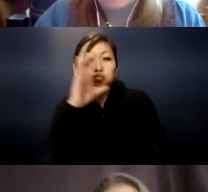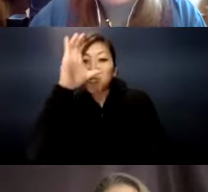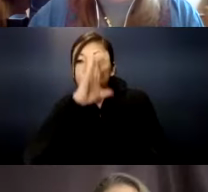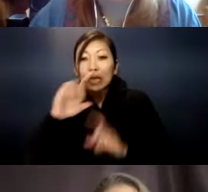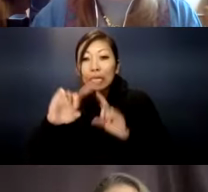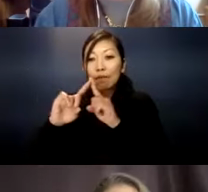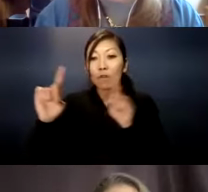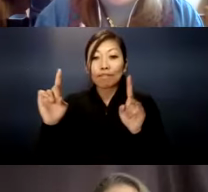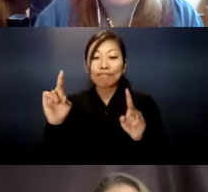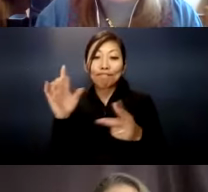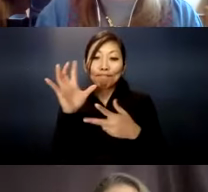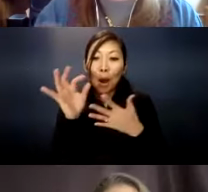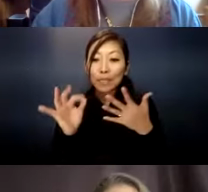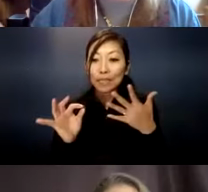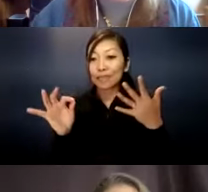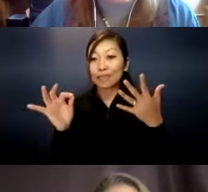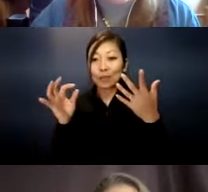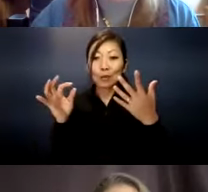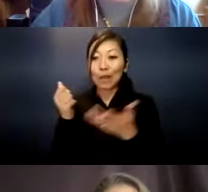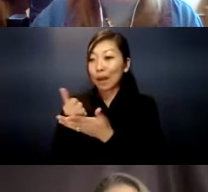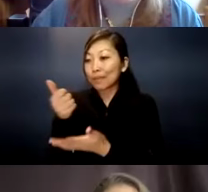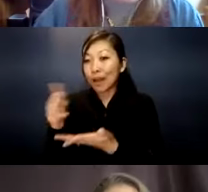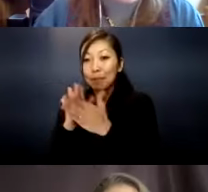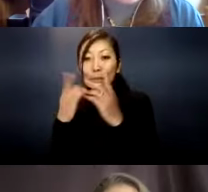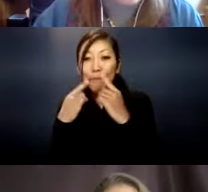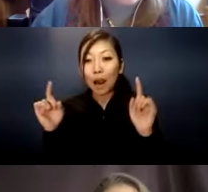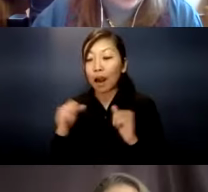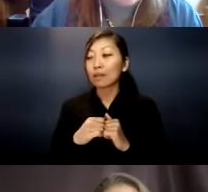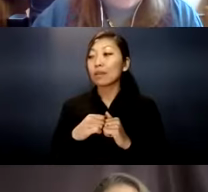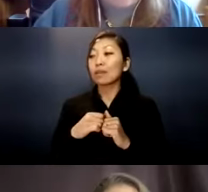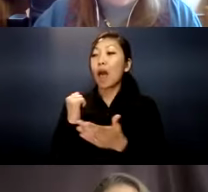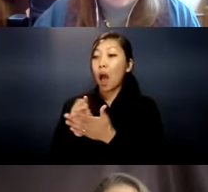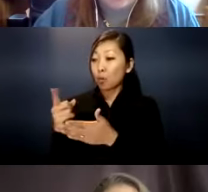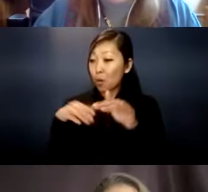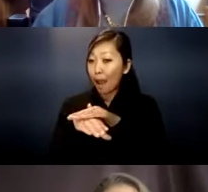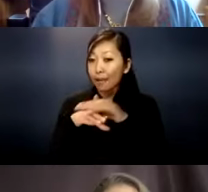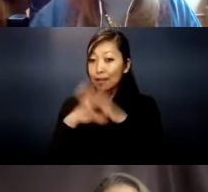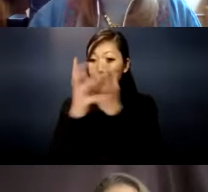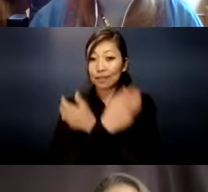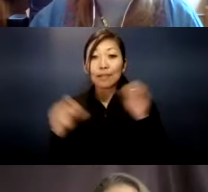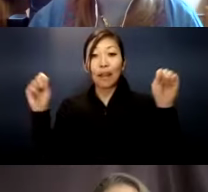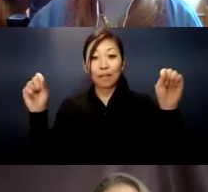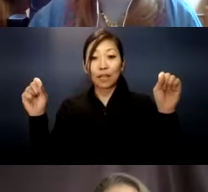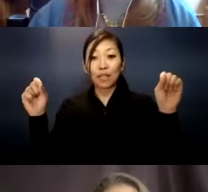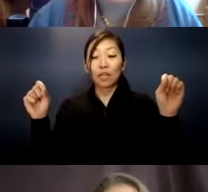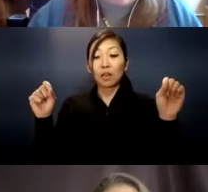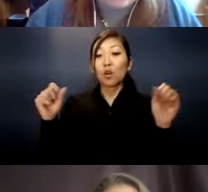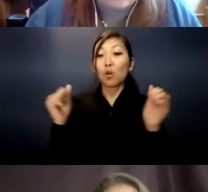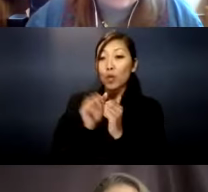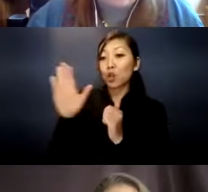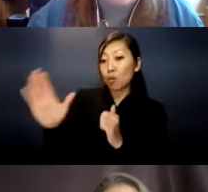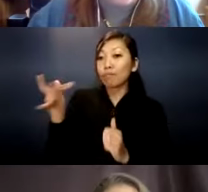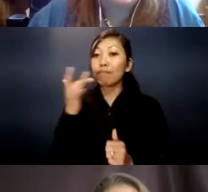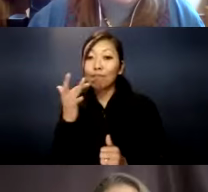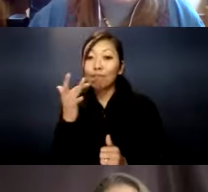for you. I'm here to help you access safety in the way that you want to access safety. We're being